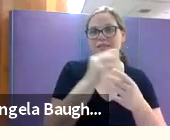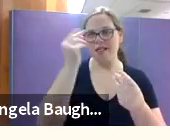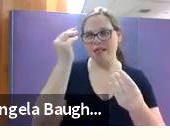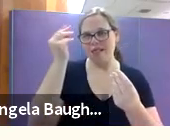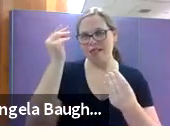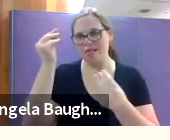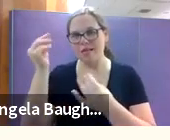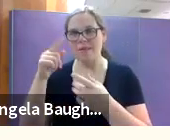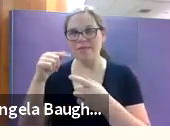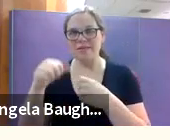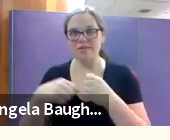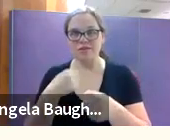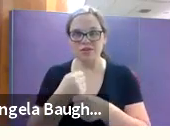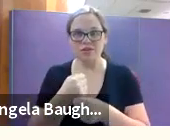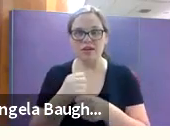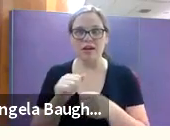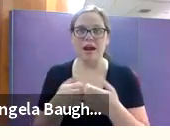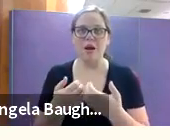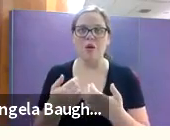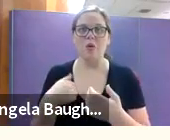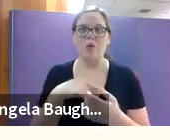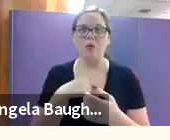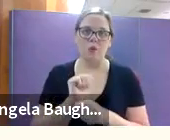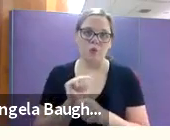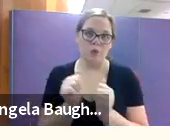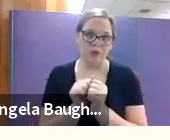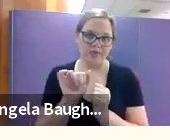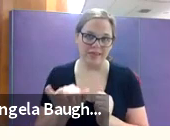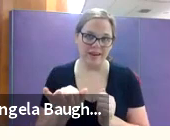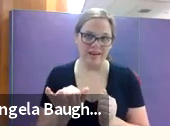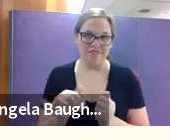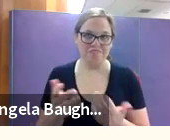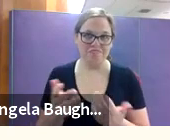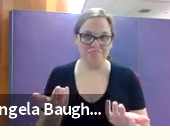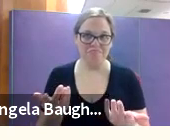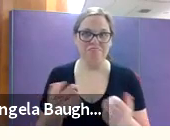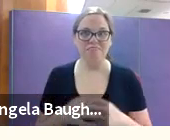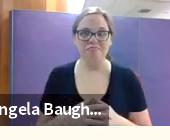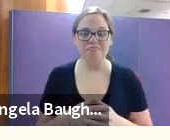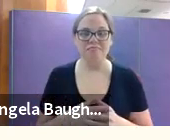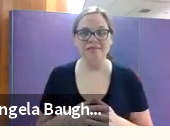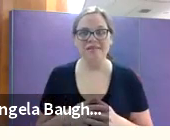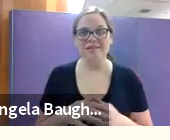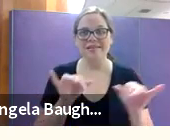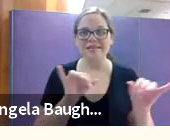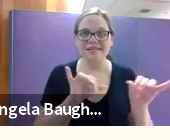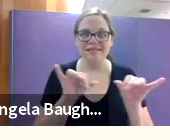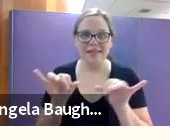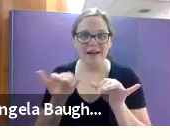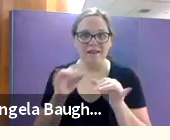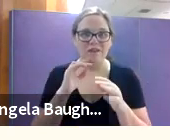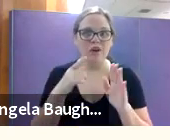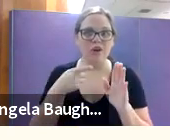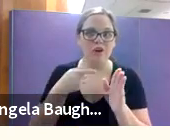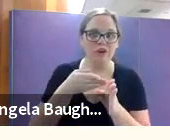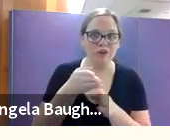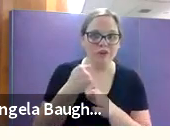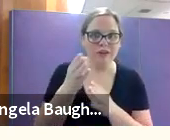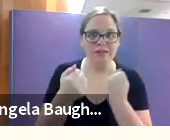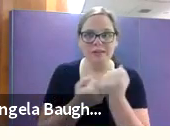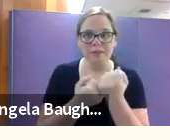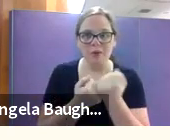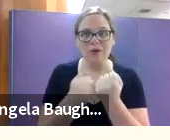we work with that. Because that same thing for career supports. Alan, this